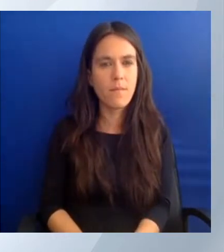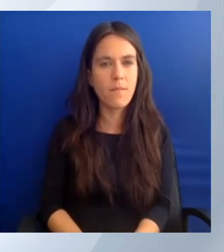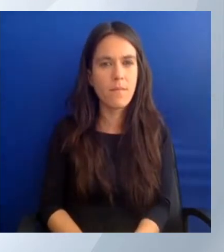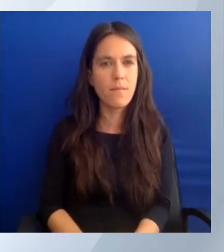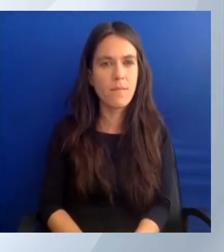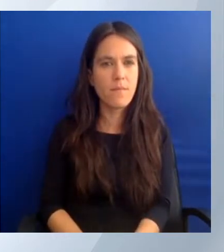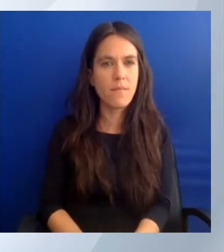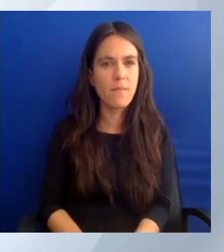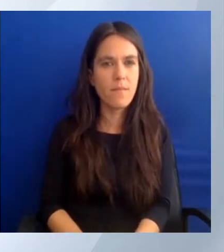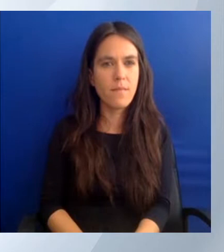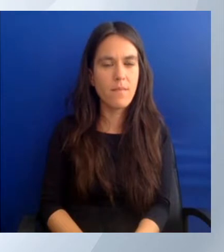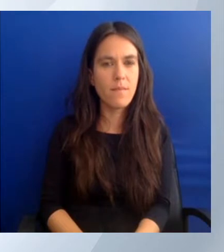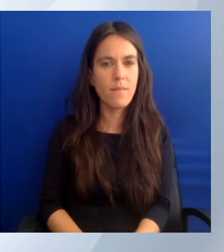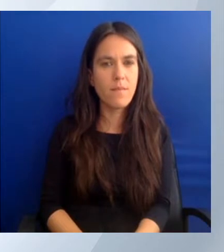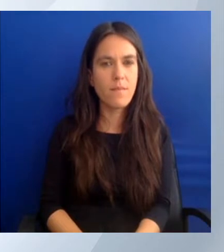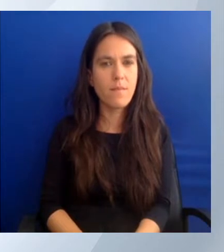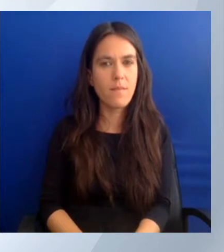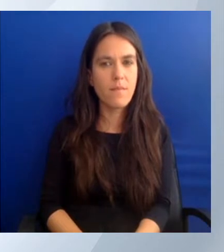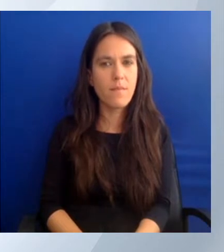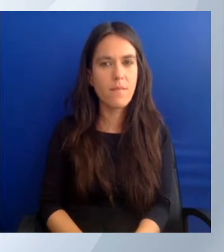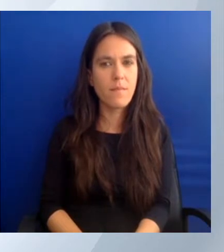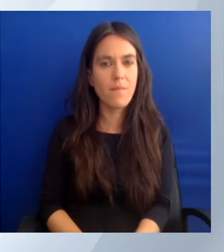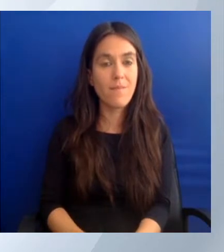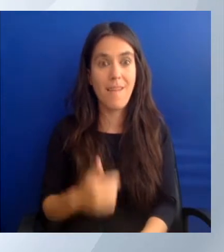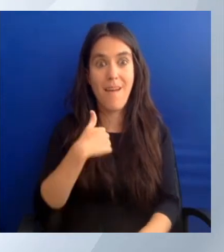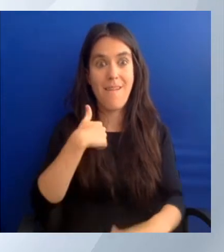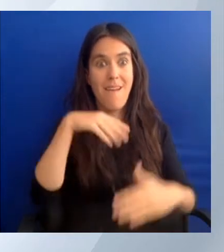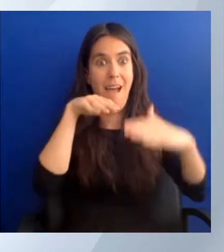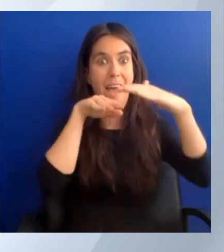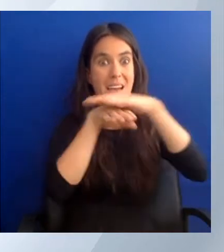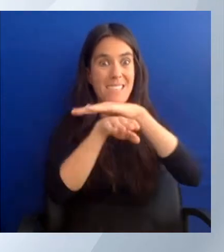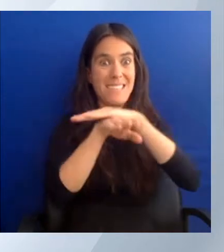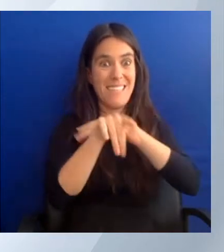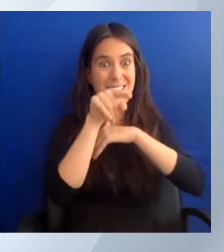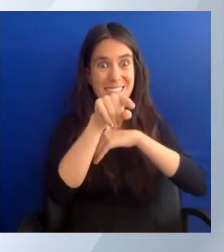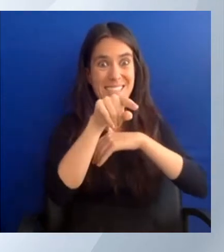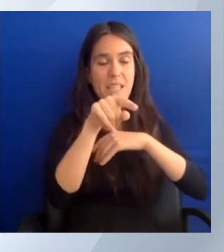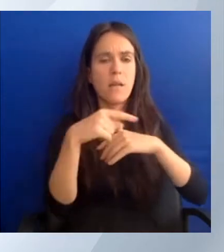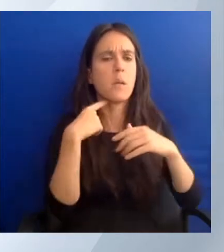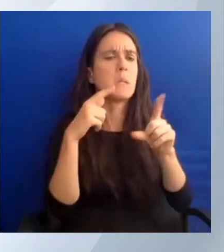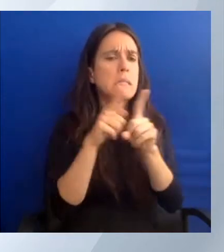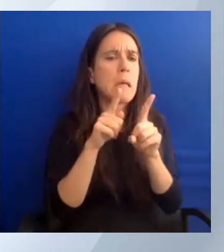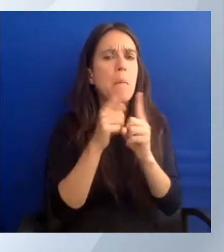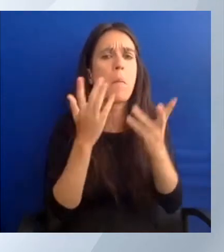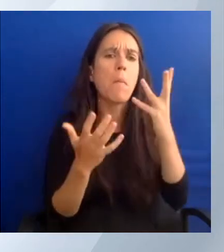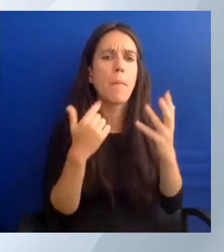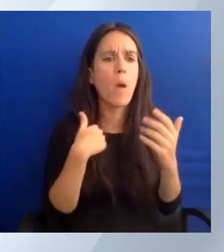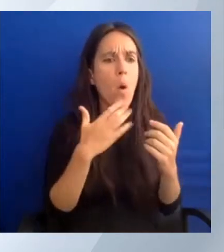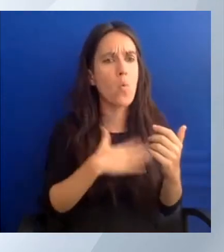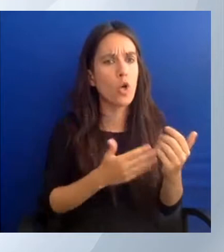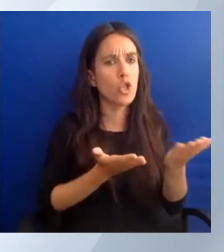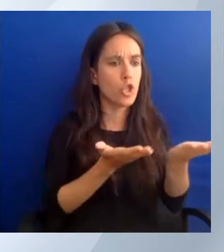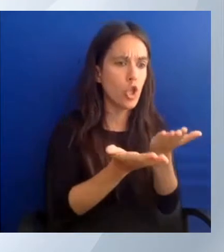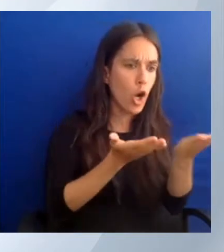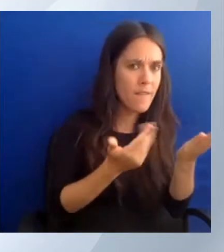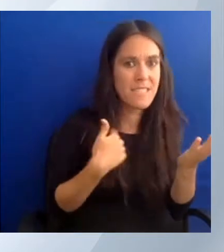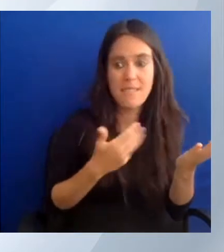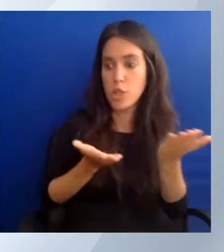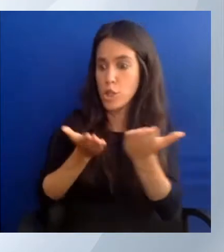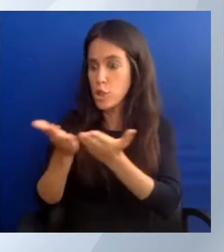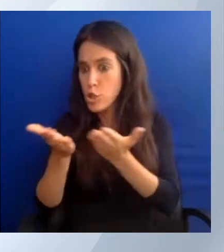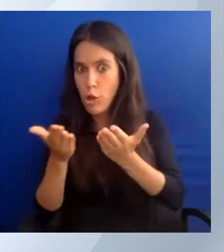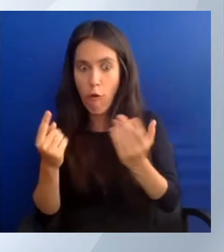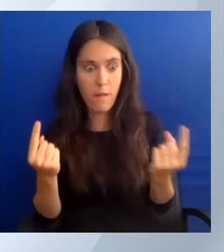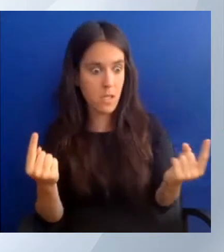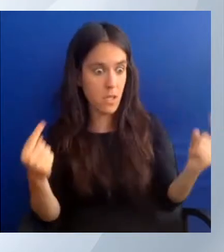accessing a state store called inventory. In the same way, if I have to do service to service invocation, I'm actually doing this